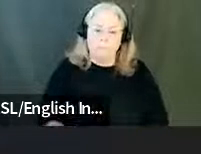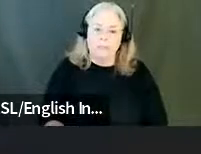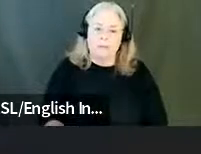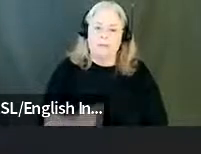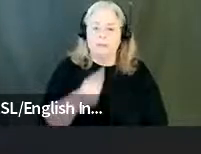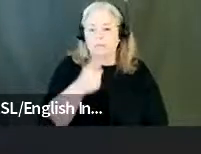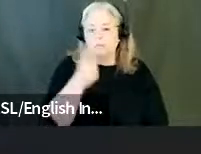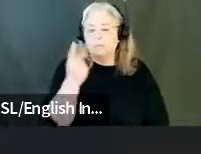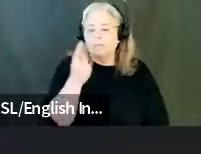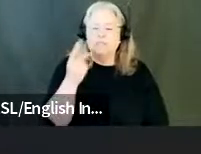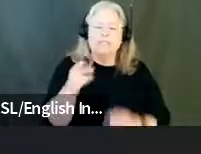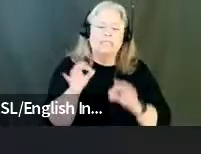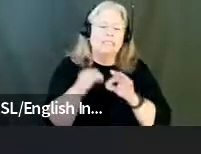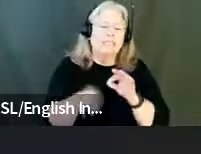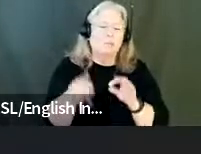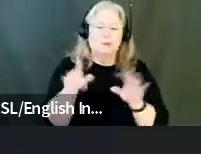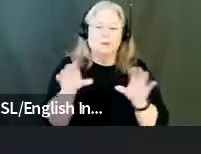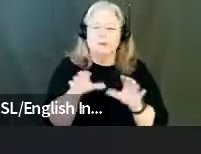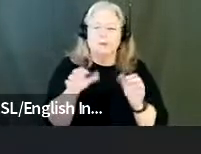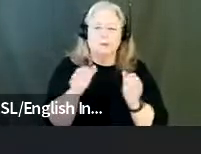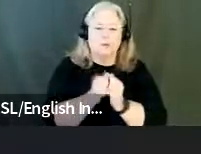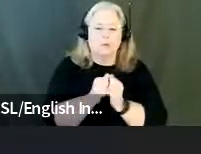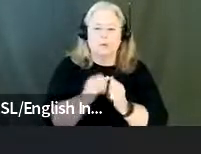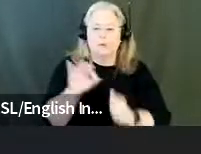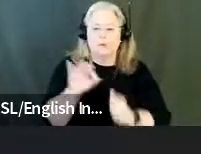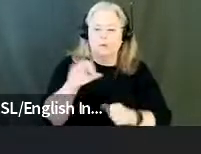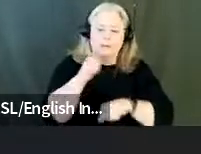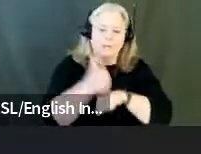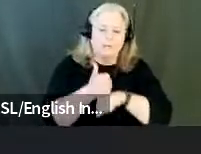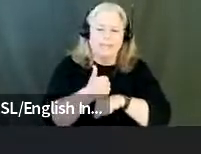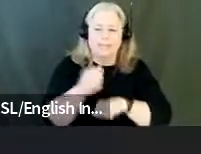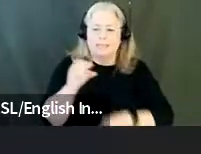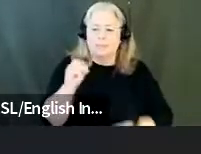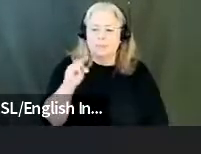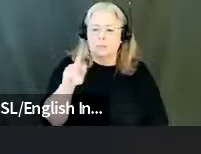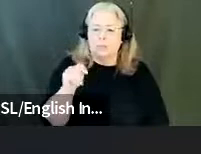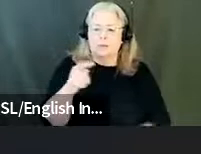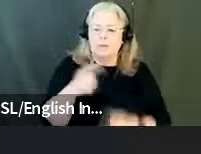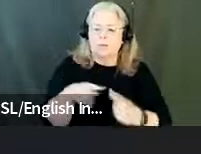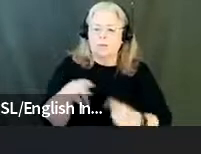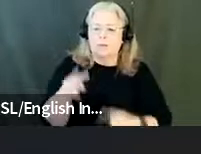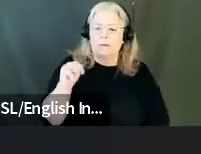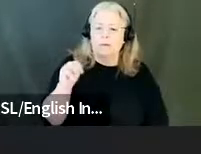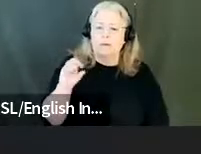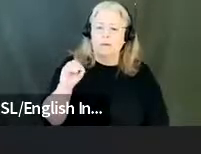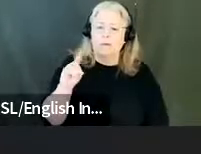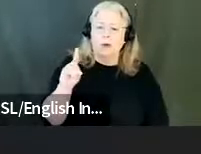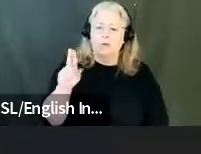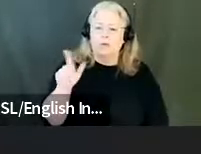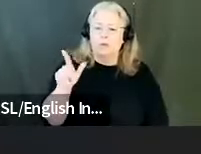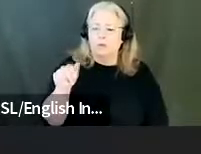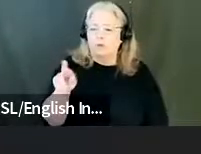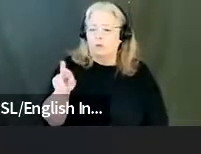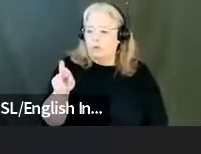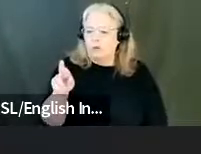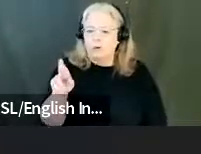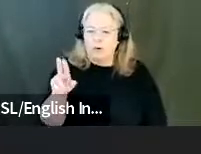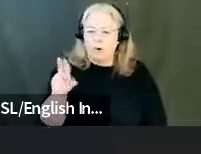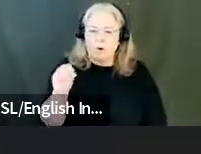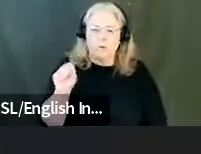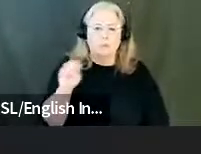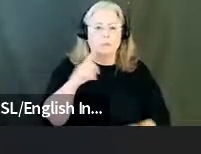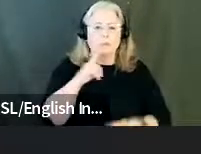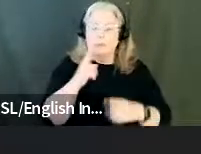Here's something simple you can do with those fixed mounts that you can get from Modular Hose is, instead of buying